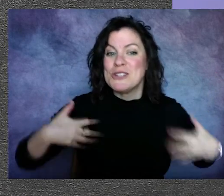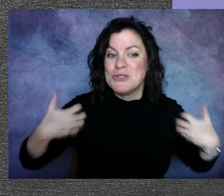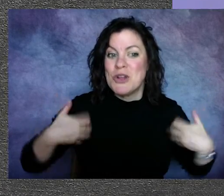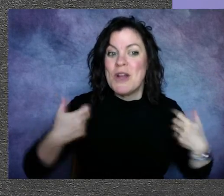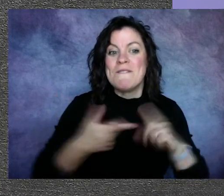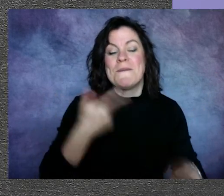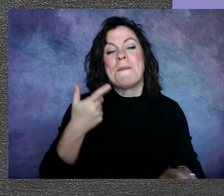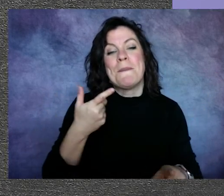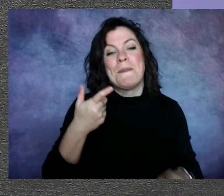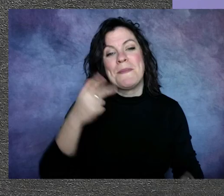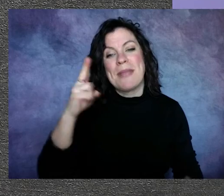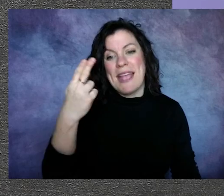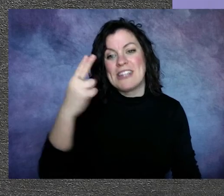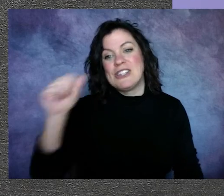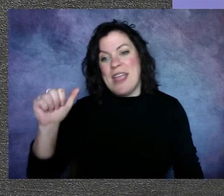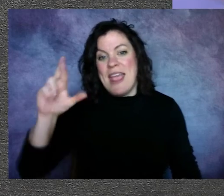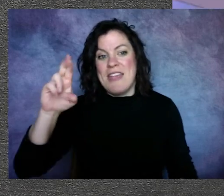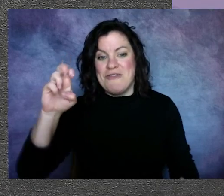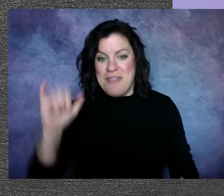Curious George.